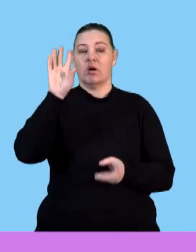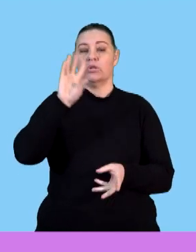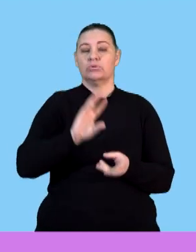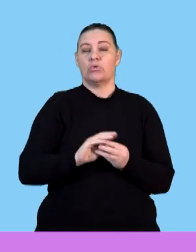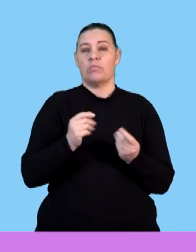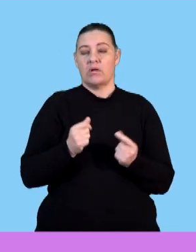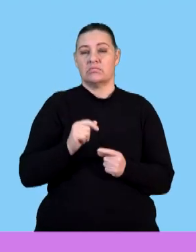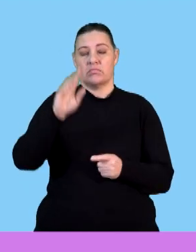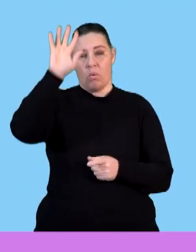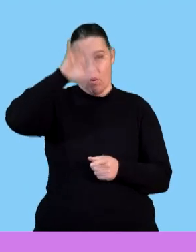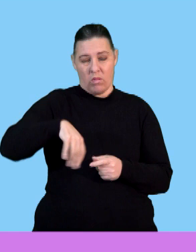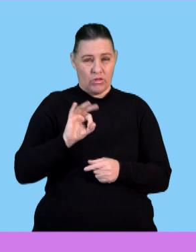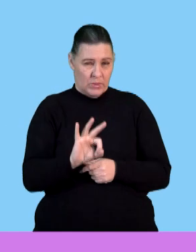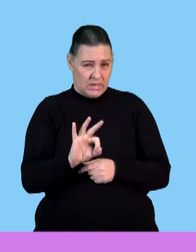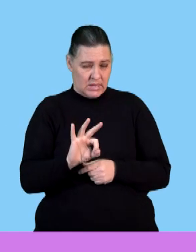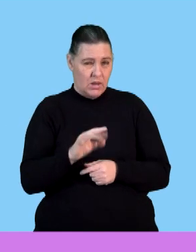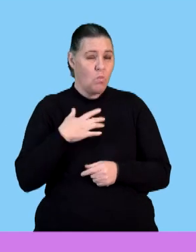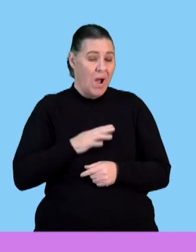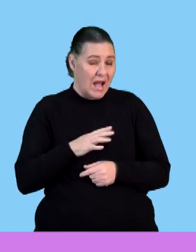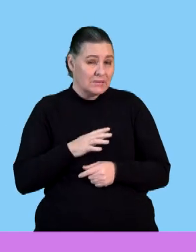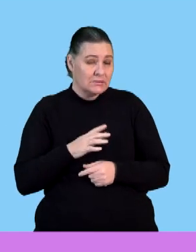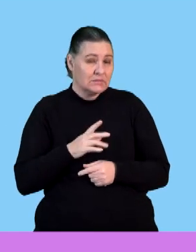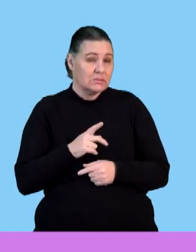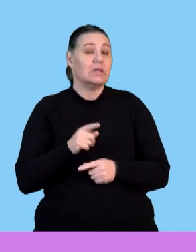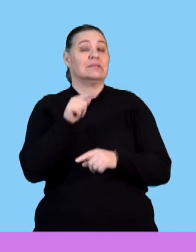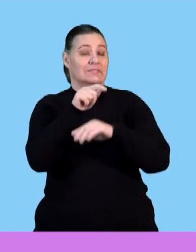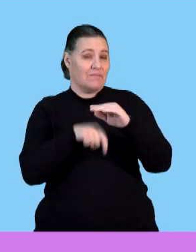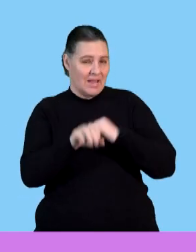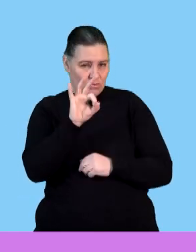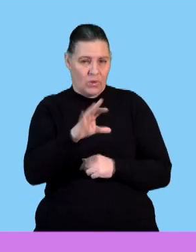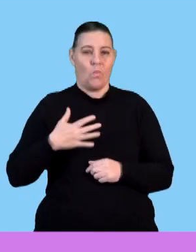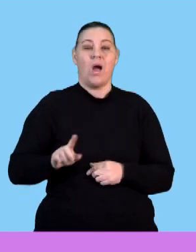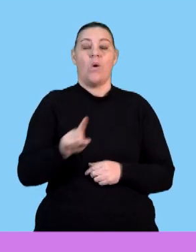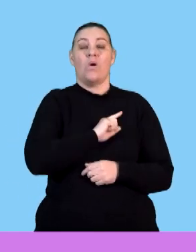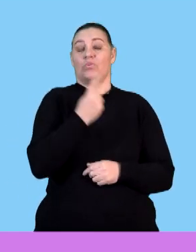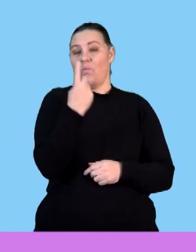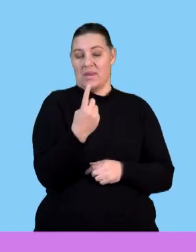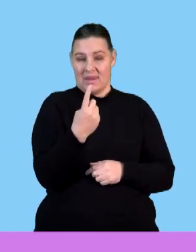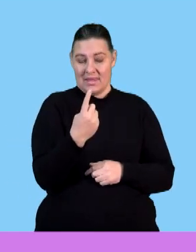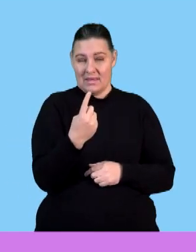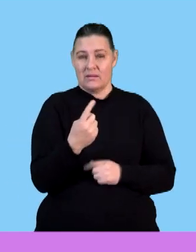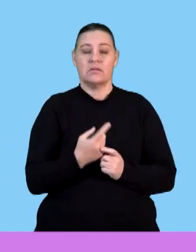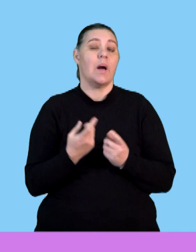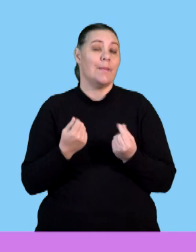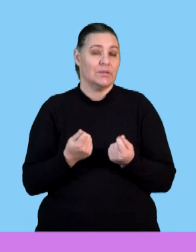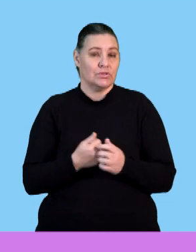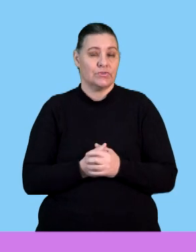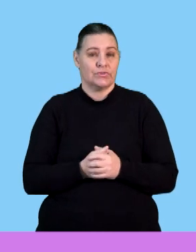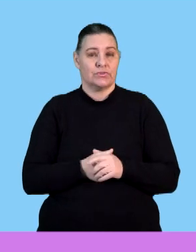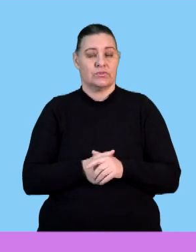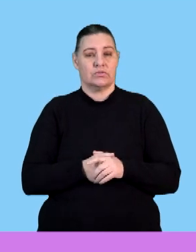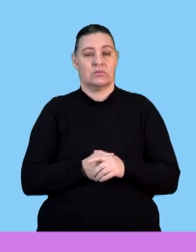That's the total price for all three of them. What's the price of one? We divide this by three, and I get